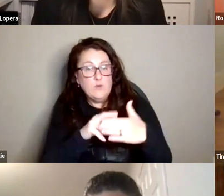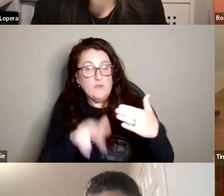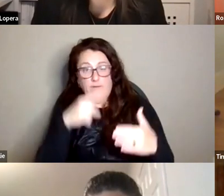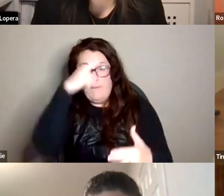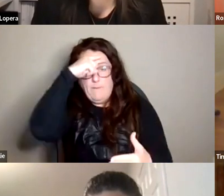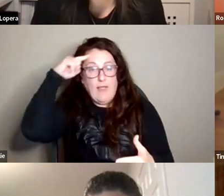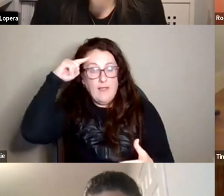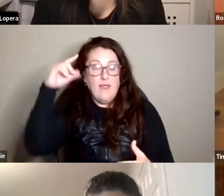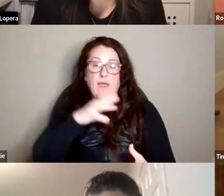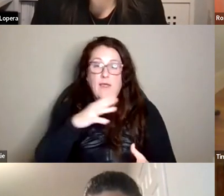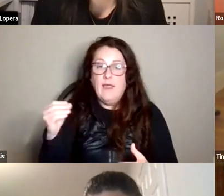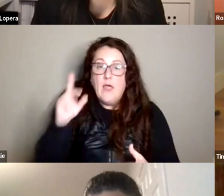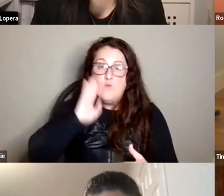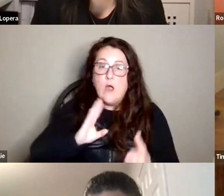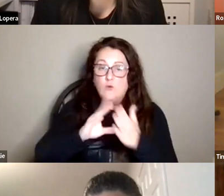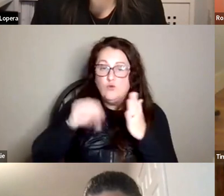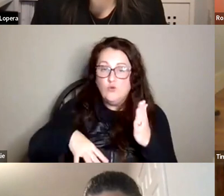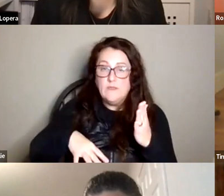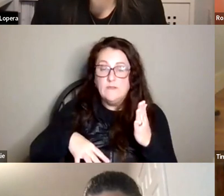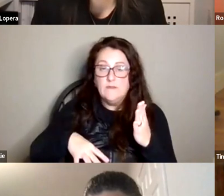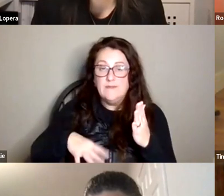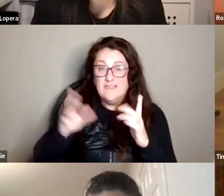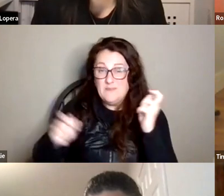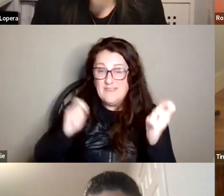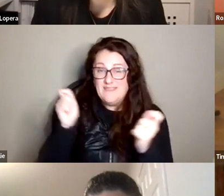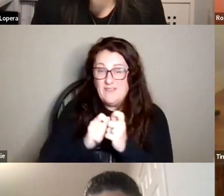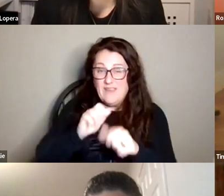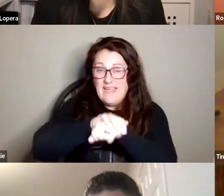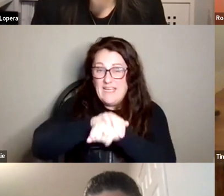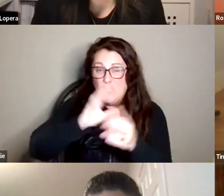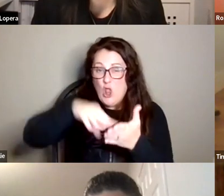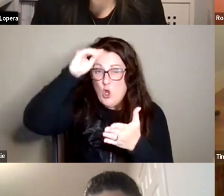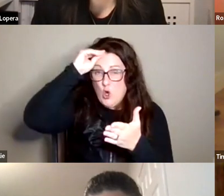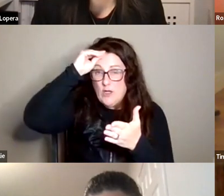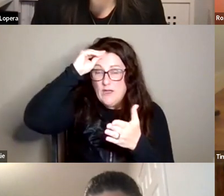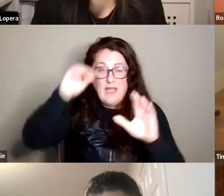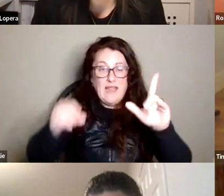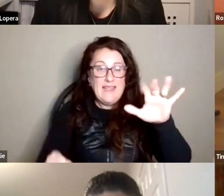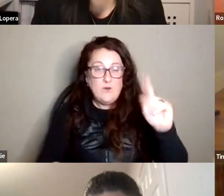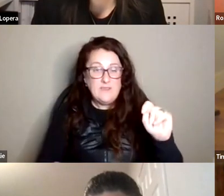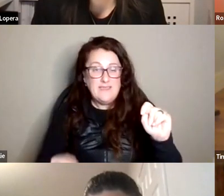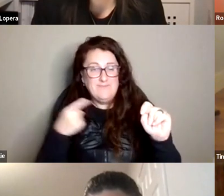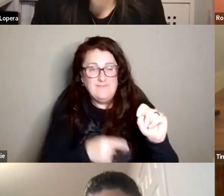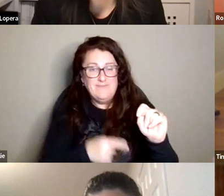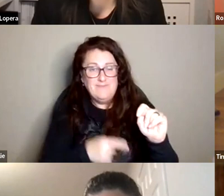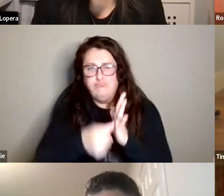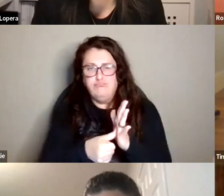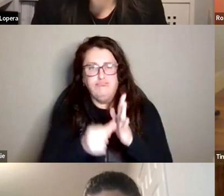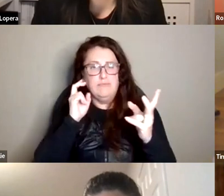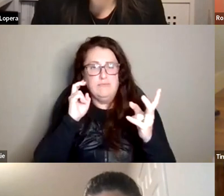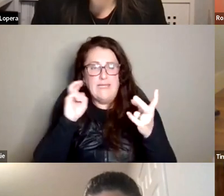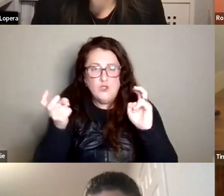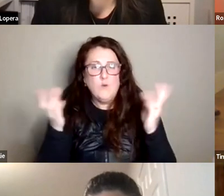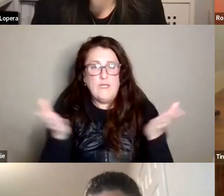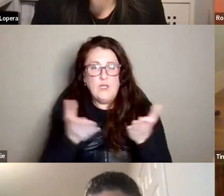Black and brown students, and particularly English learners. Literacy is a huge issue in the district, and